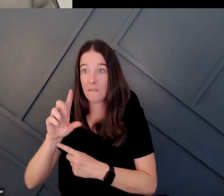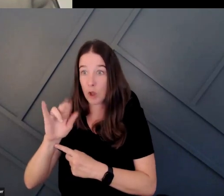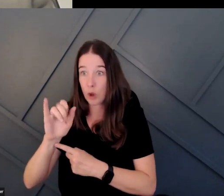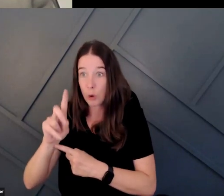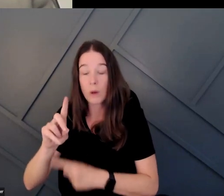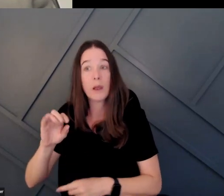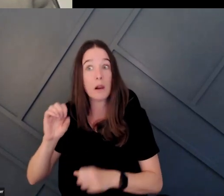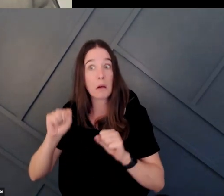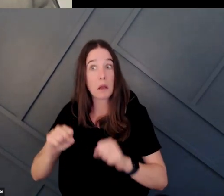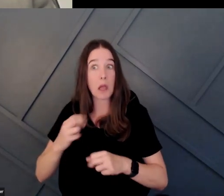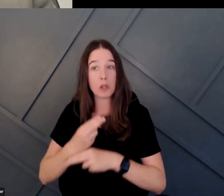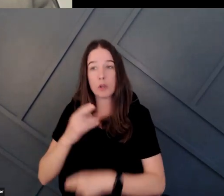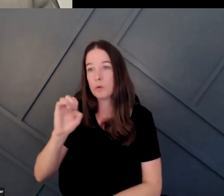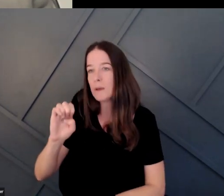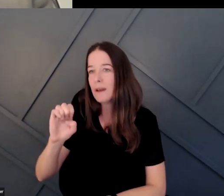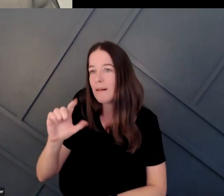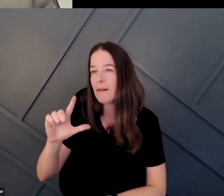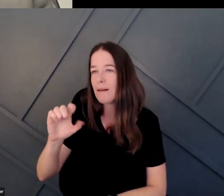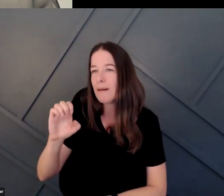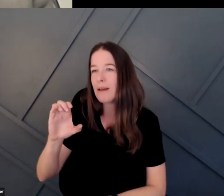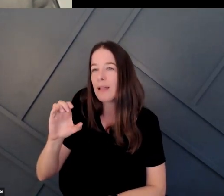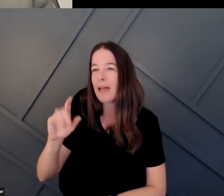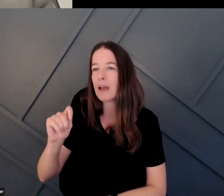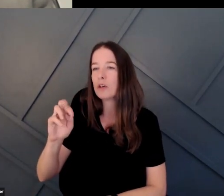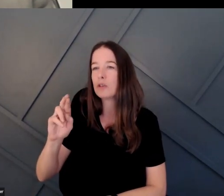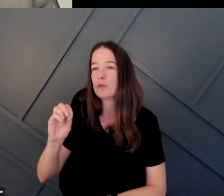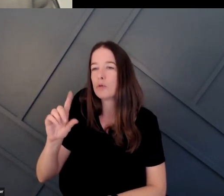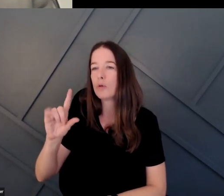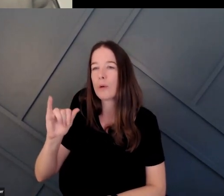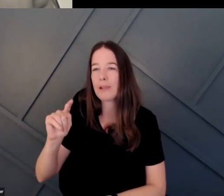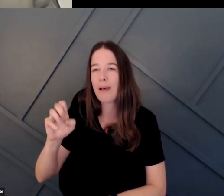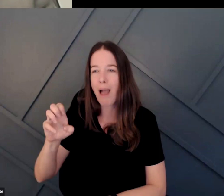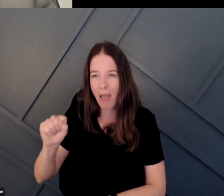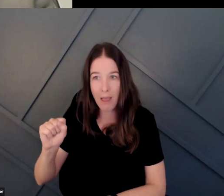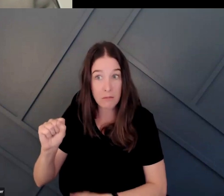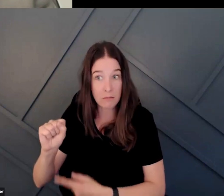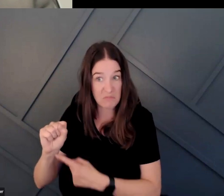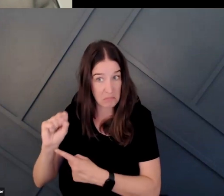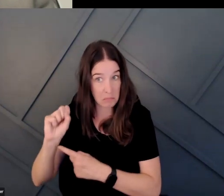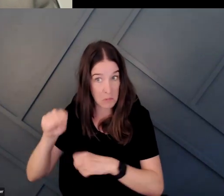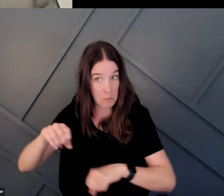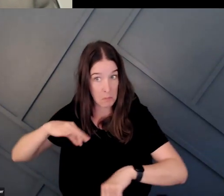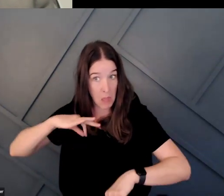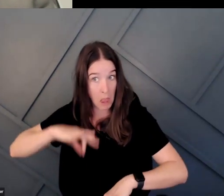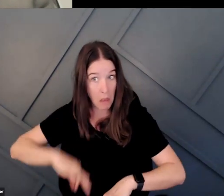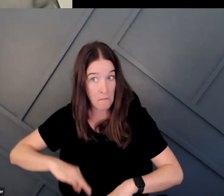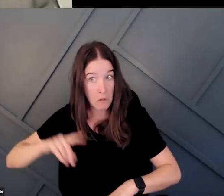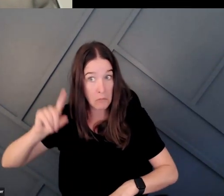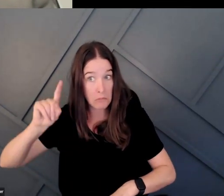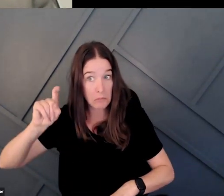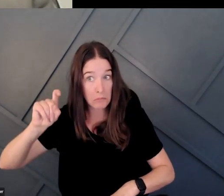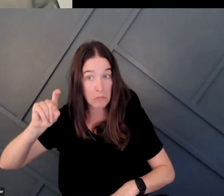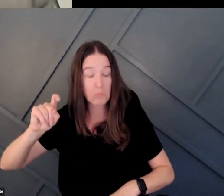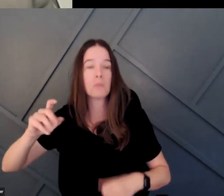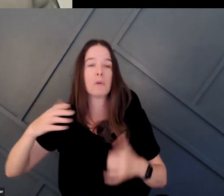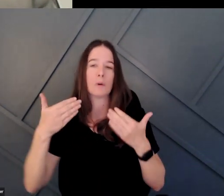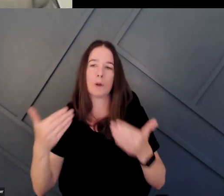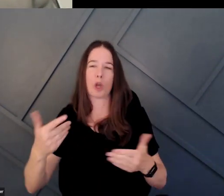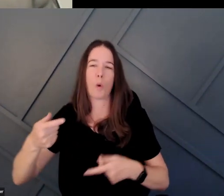source that's helpful? When should we also avoid those depending on our health situation? Draw your